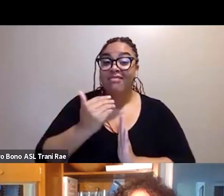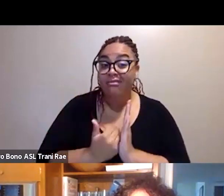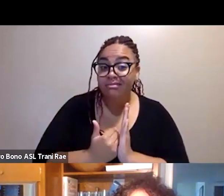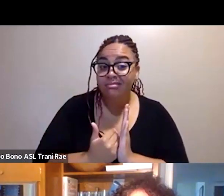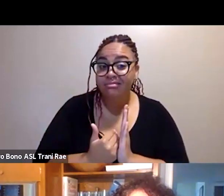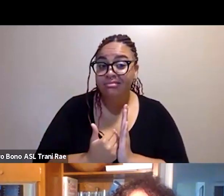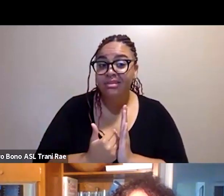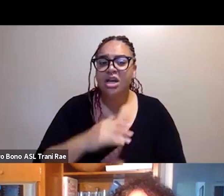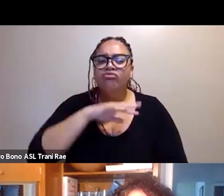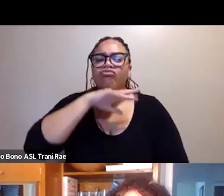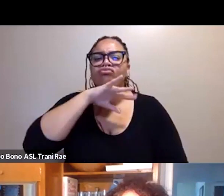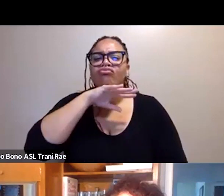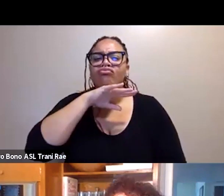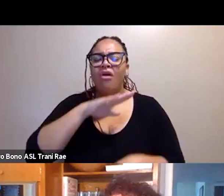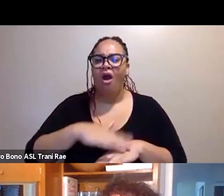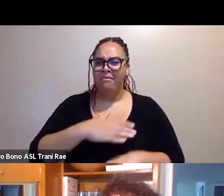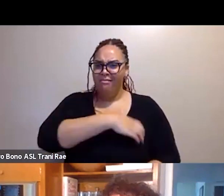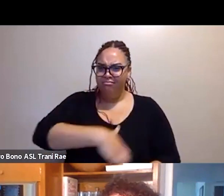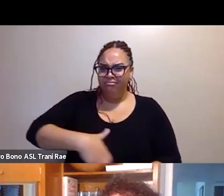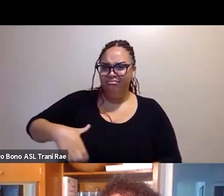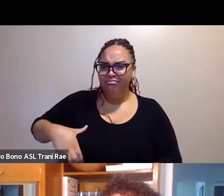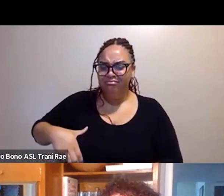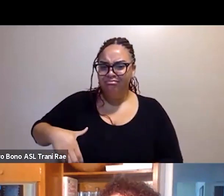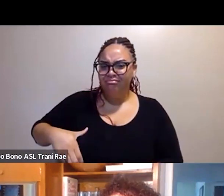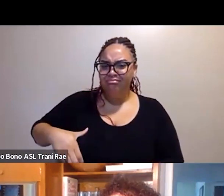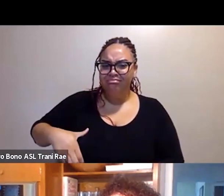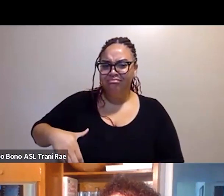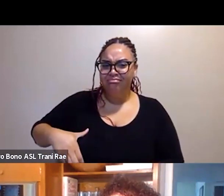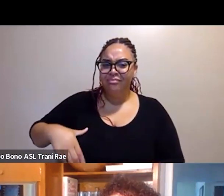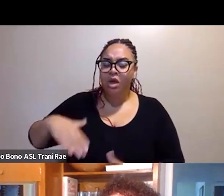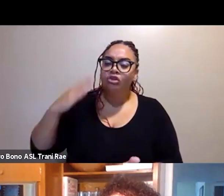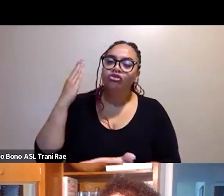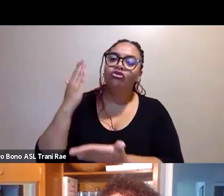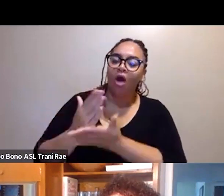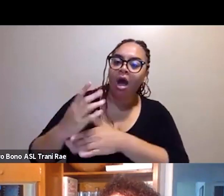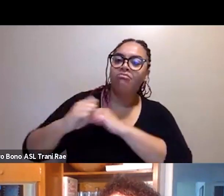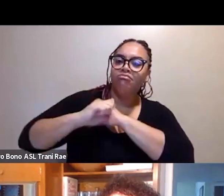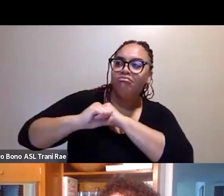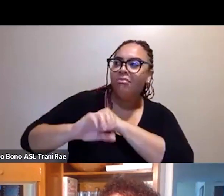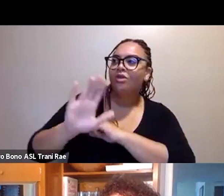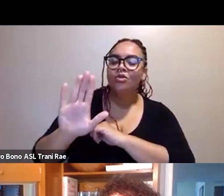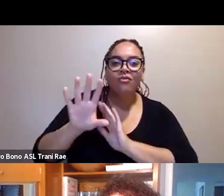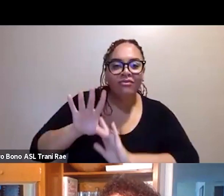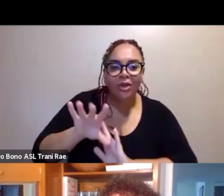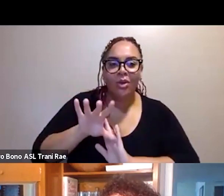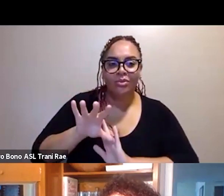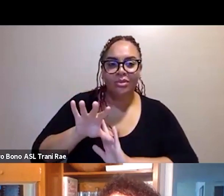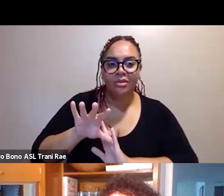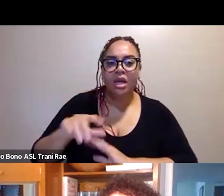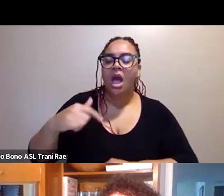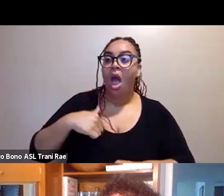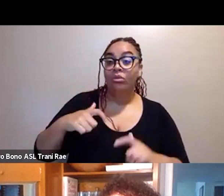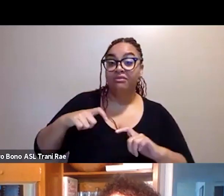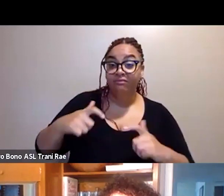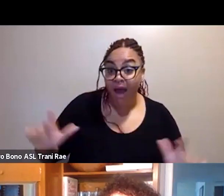on my corpulent breasts. Stop broadcasting your films. I was fat